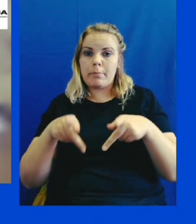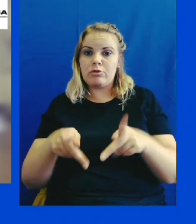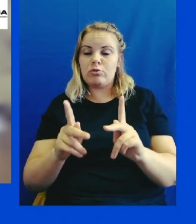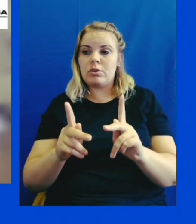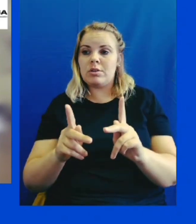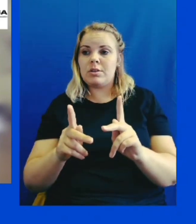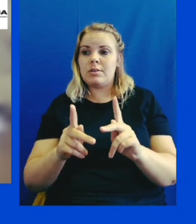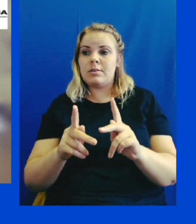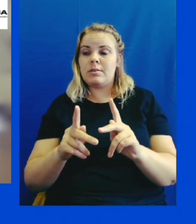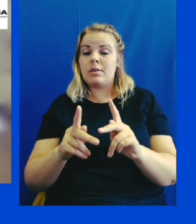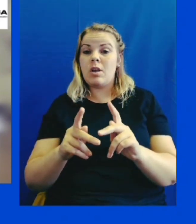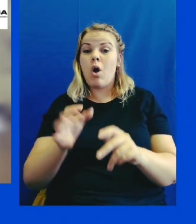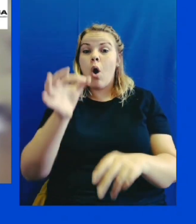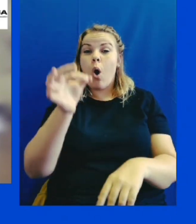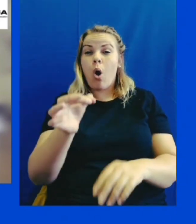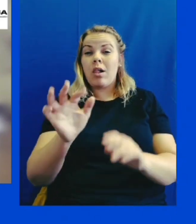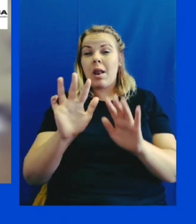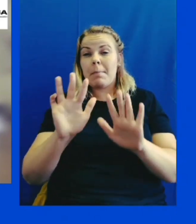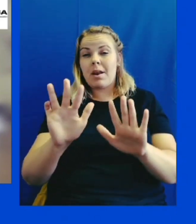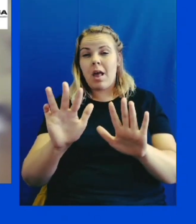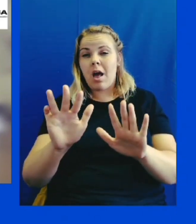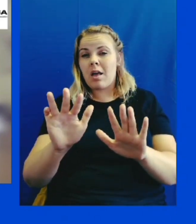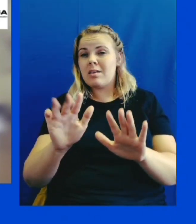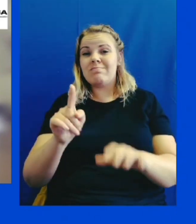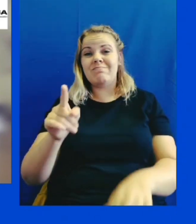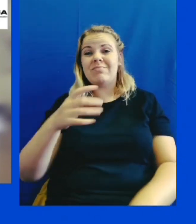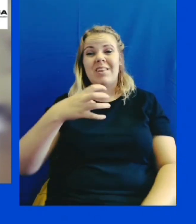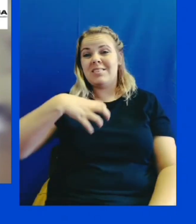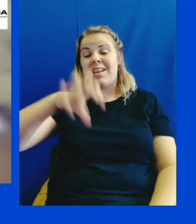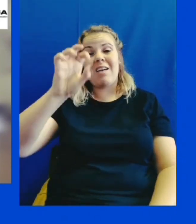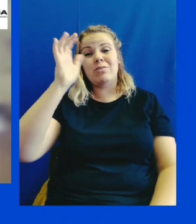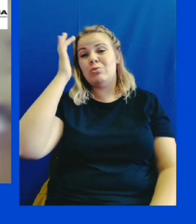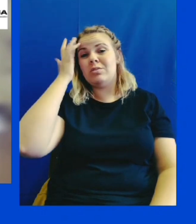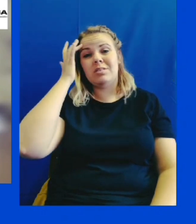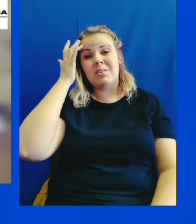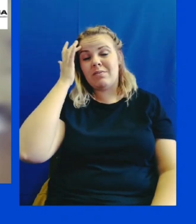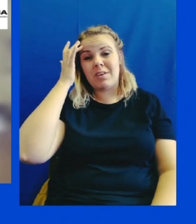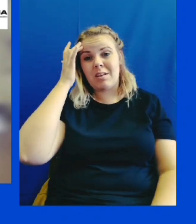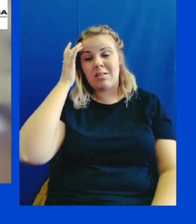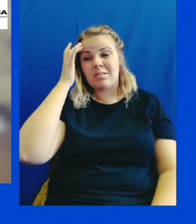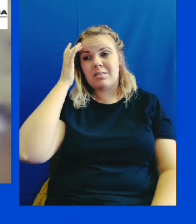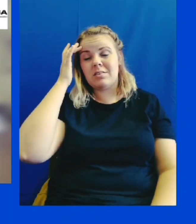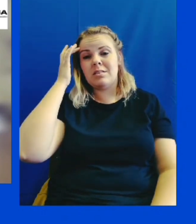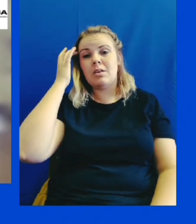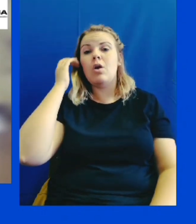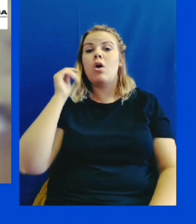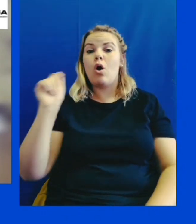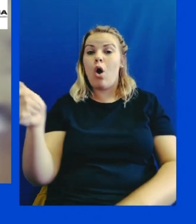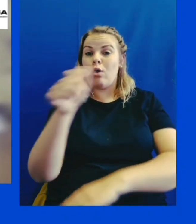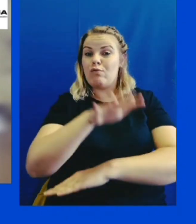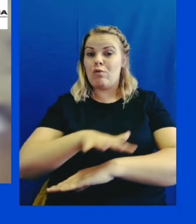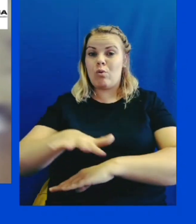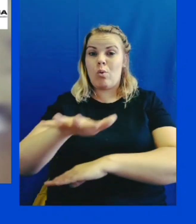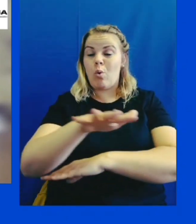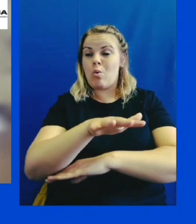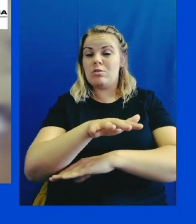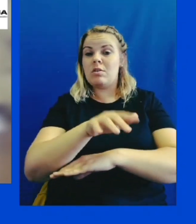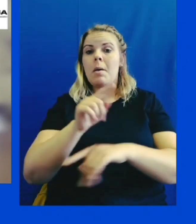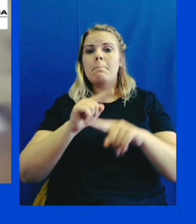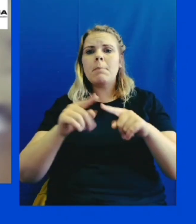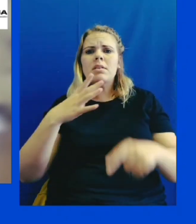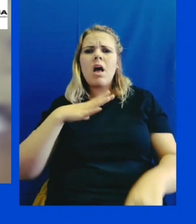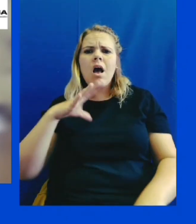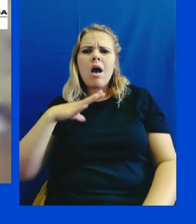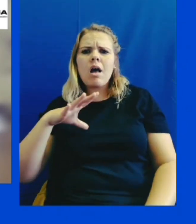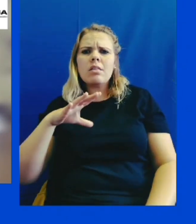that's not is number nine, is the toughest drive on the hole in some people's opinion, on the course, sorry, in some people's opinion.